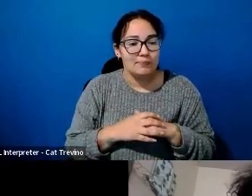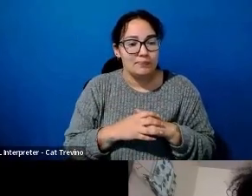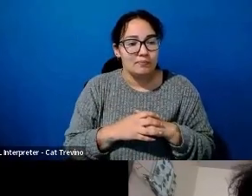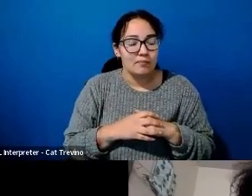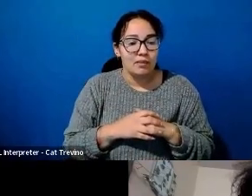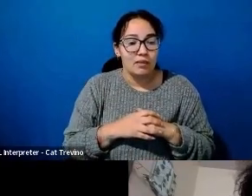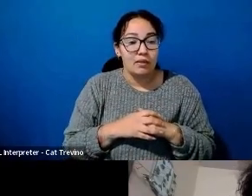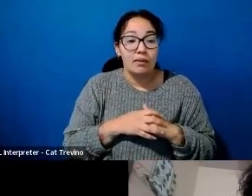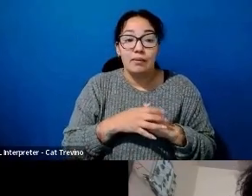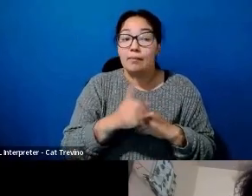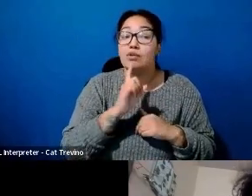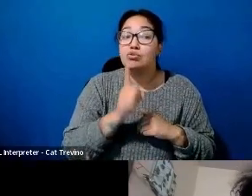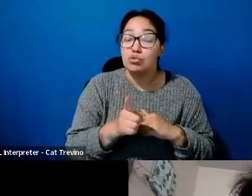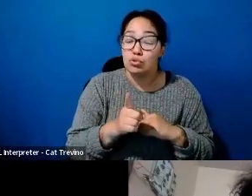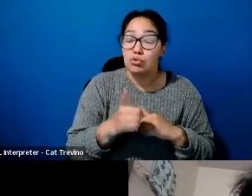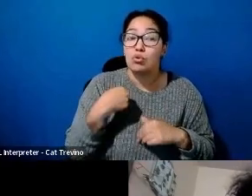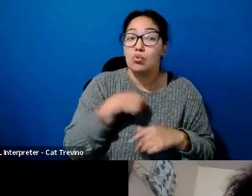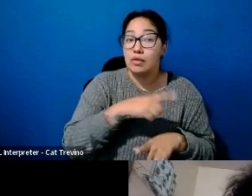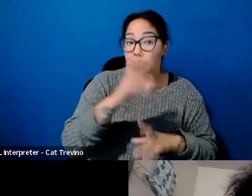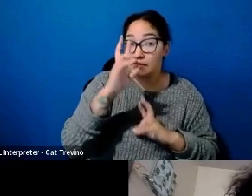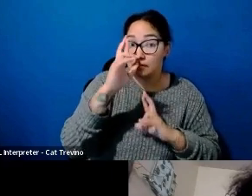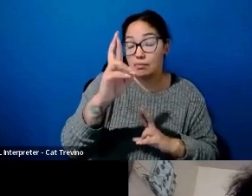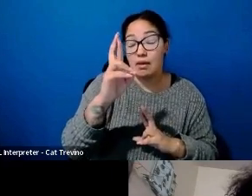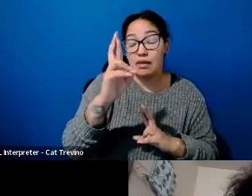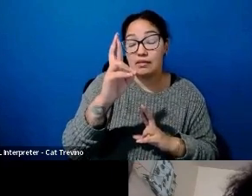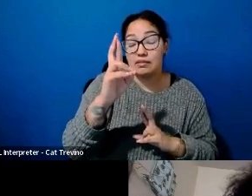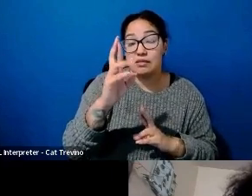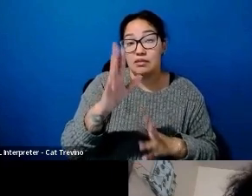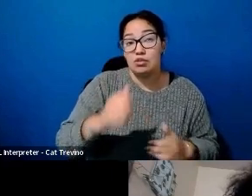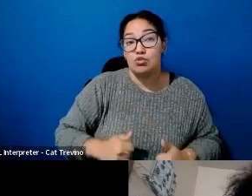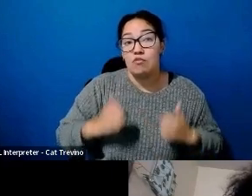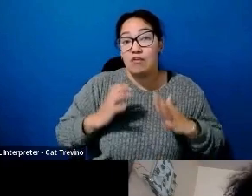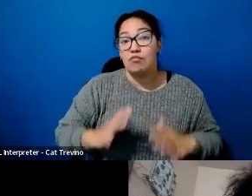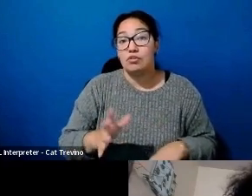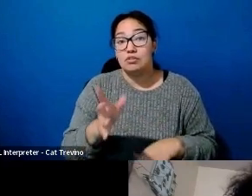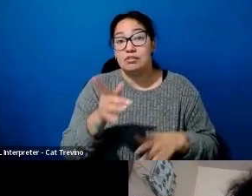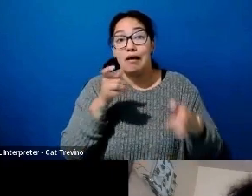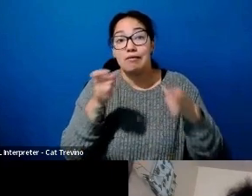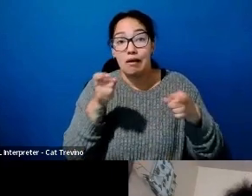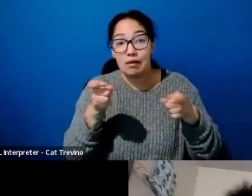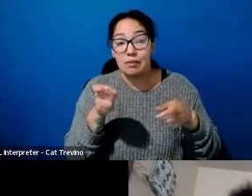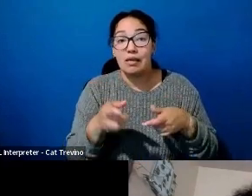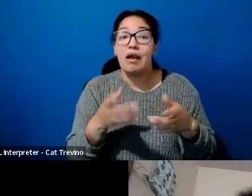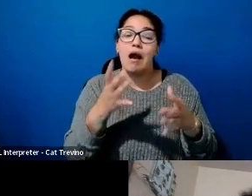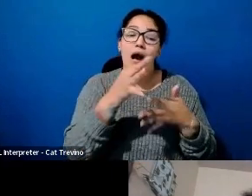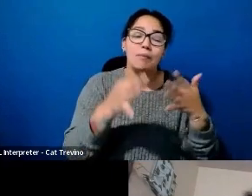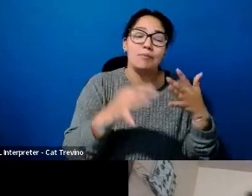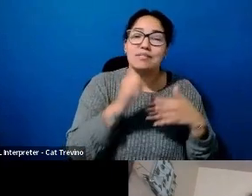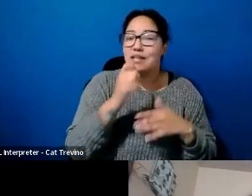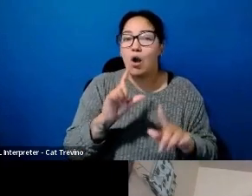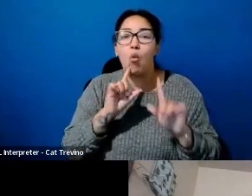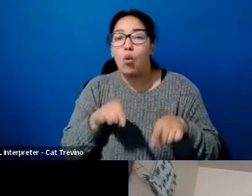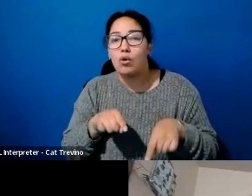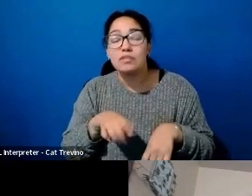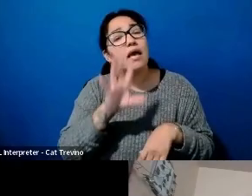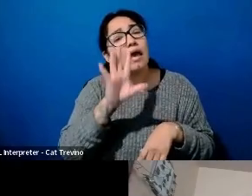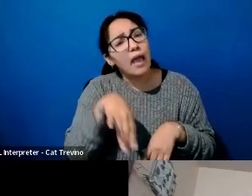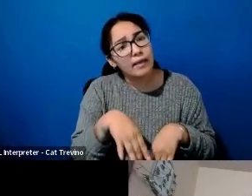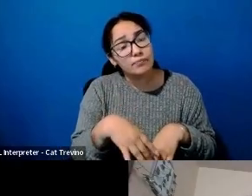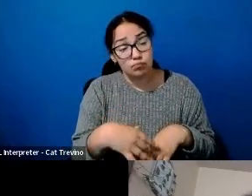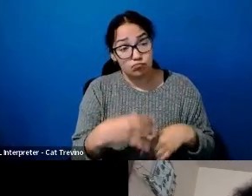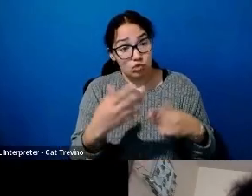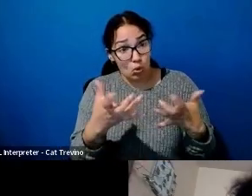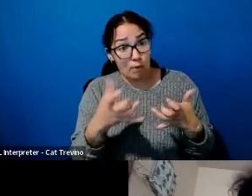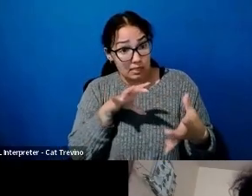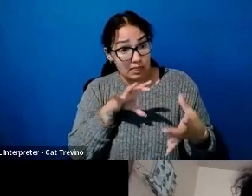make sure that we're respecting survivors' autonomy. We want to give them options, not orders. Asking, would you like me to connect